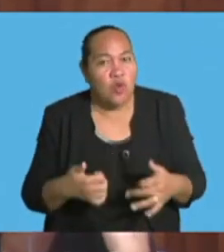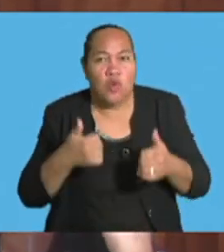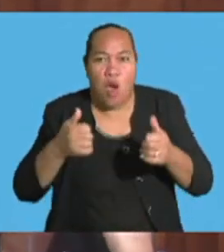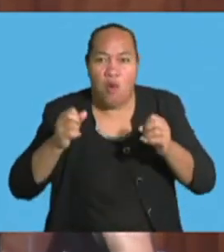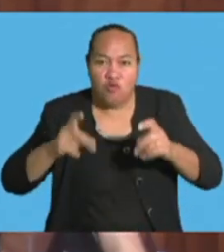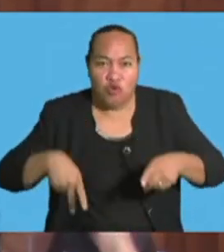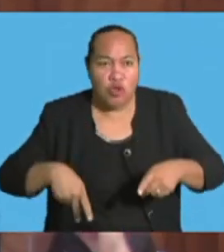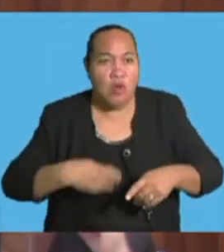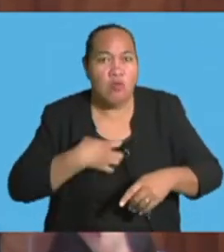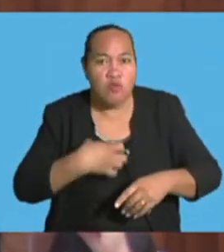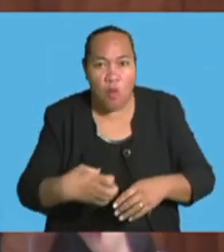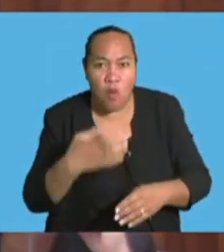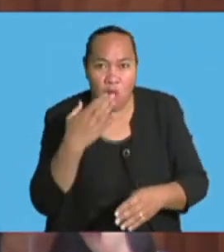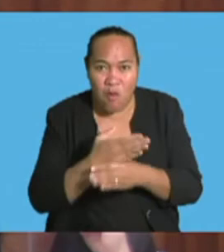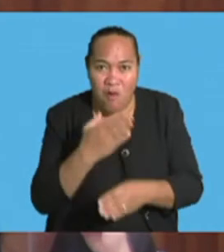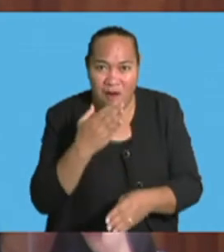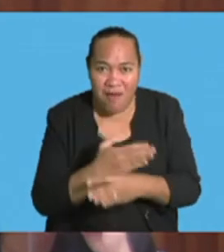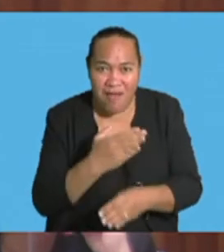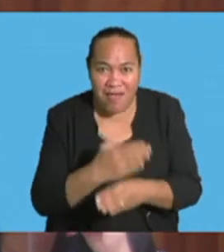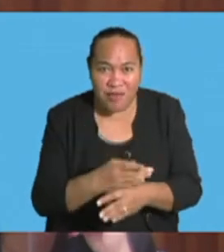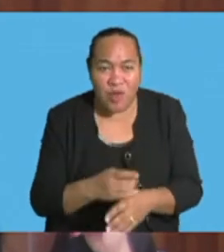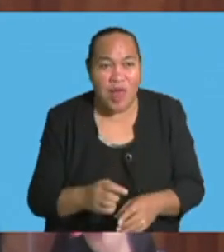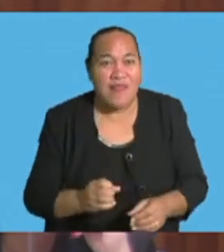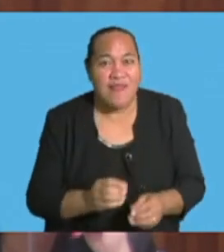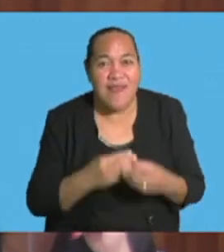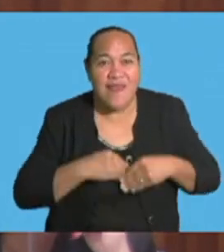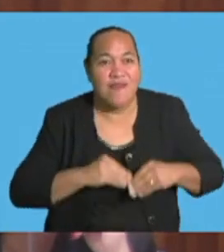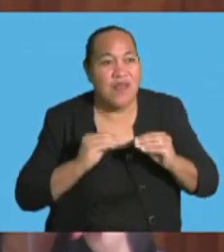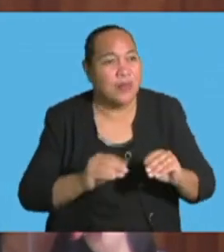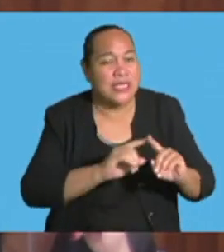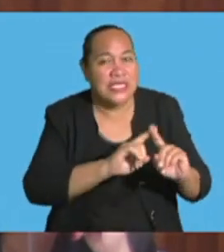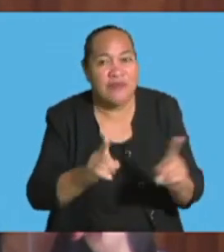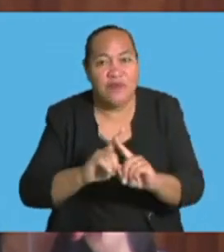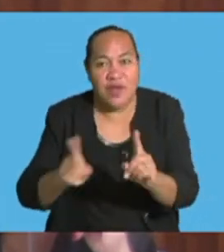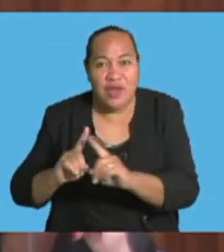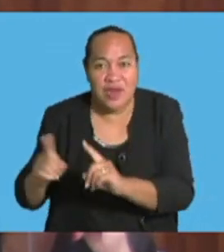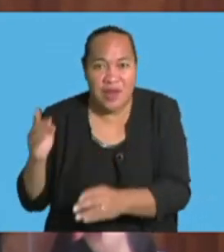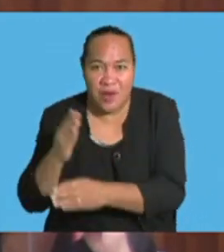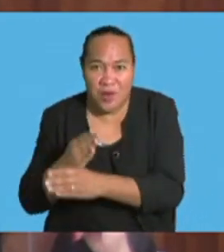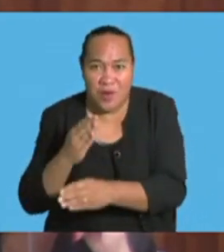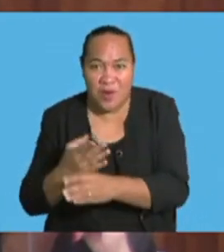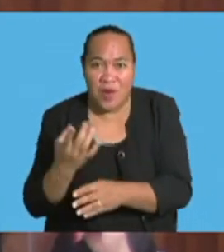through increased investment in different employment sectors.